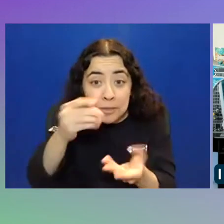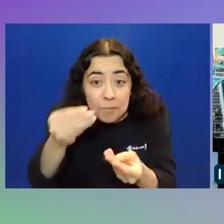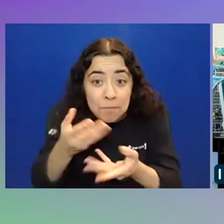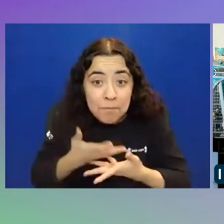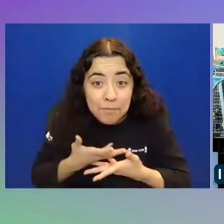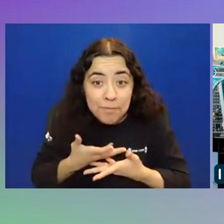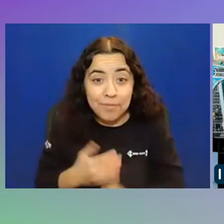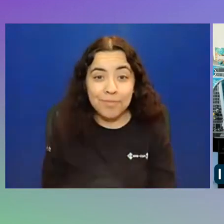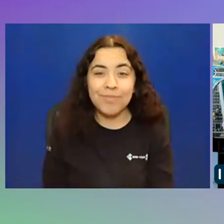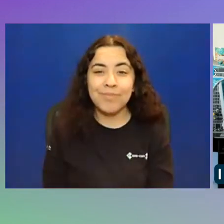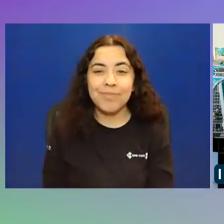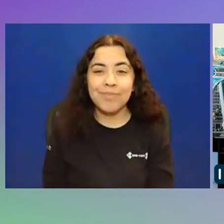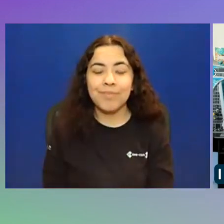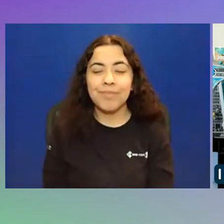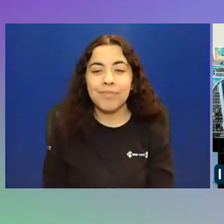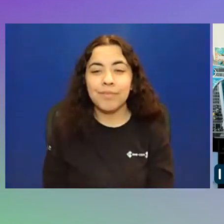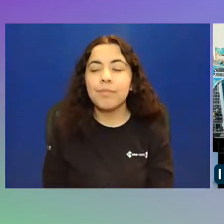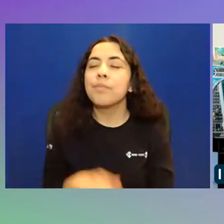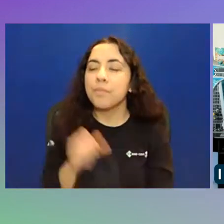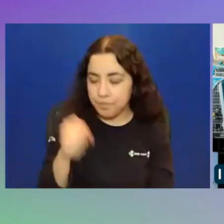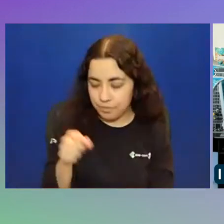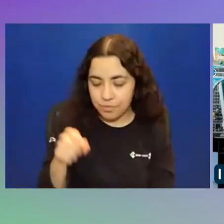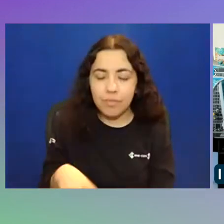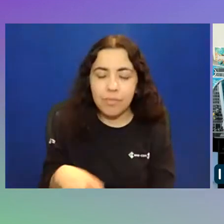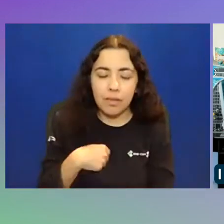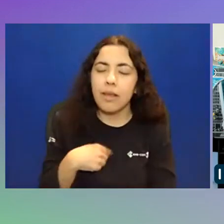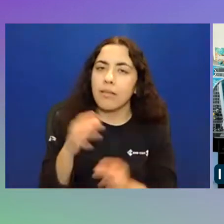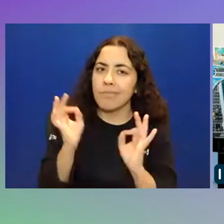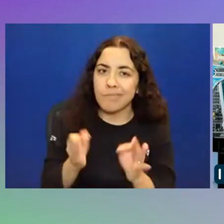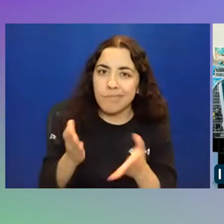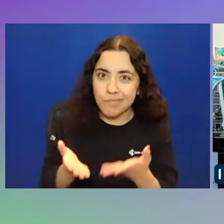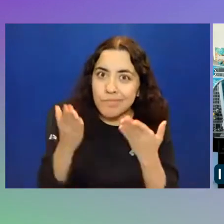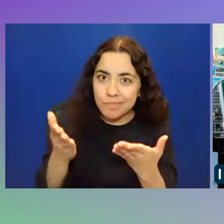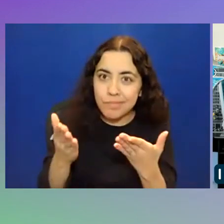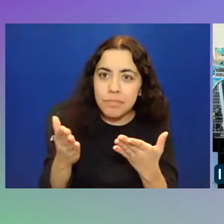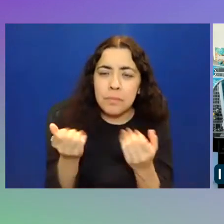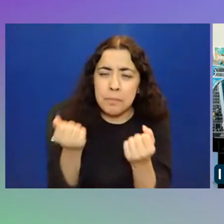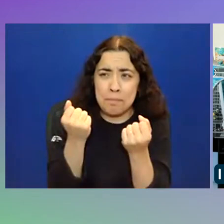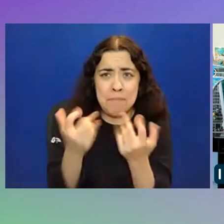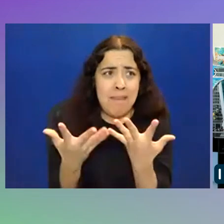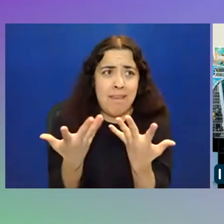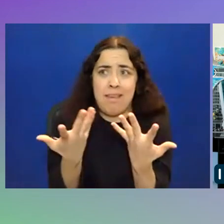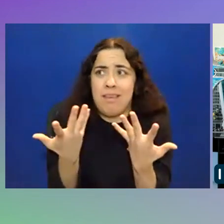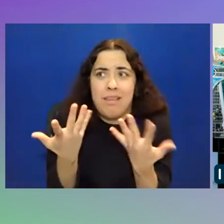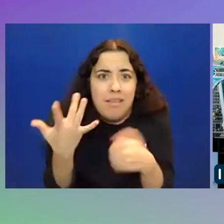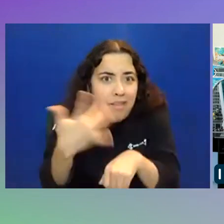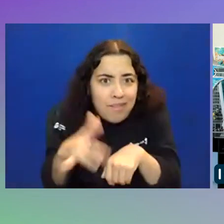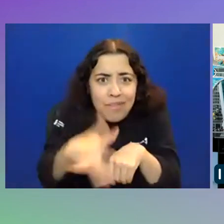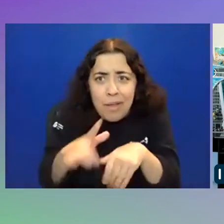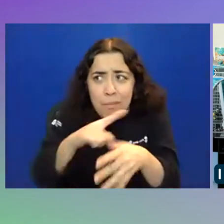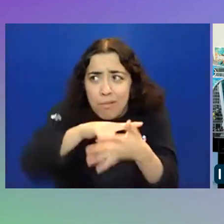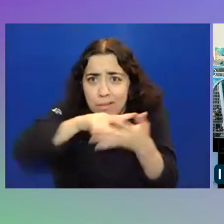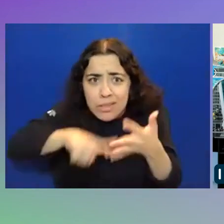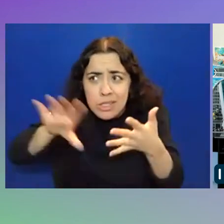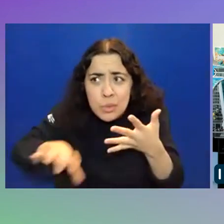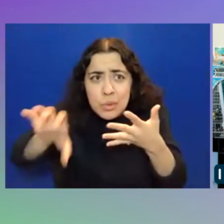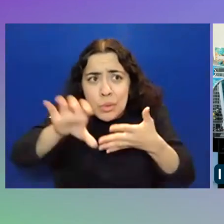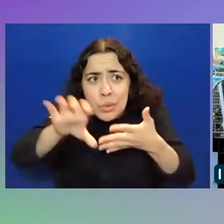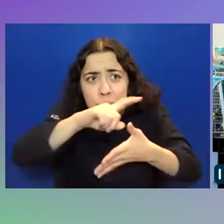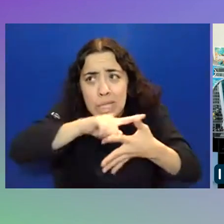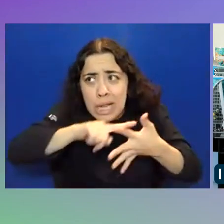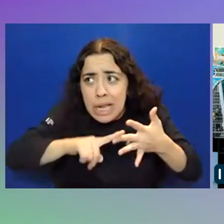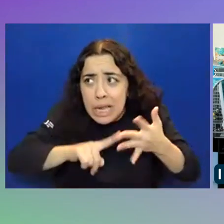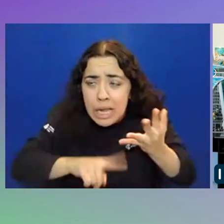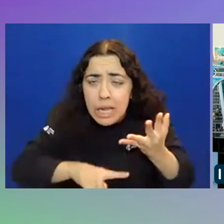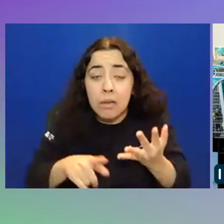Yeah, that is where I'd certainly recommend doing it. There's a lot to be done, but you'd be surprised, in